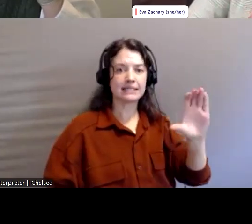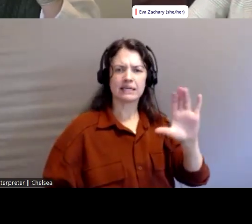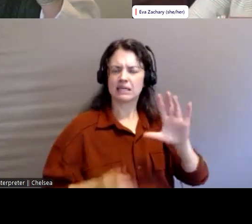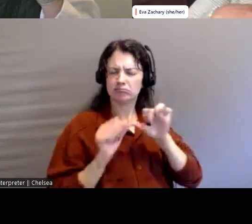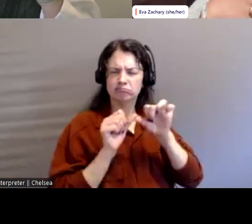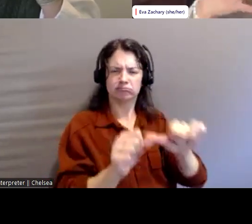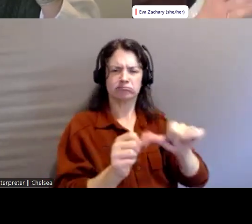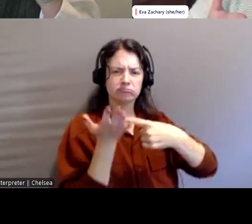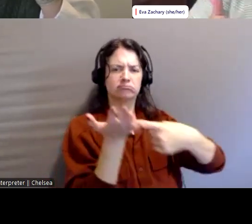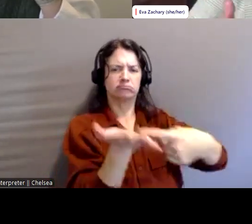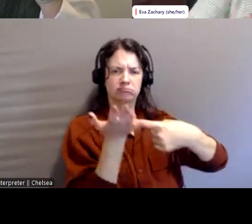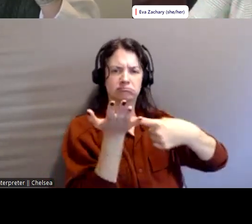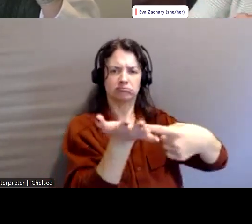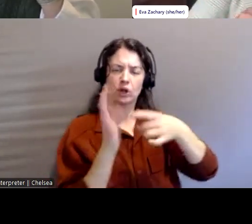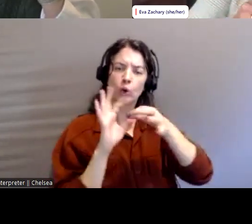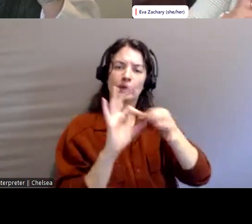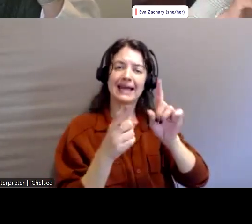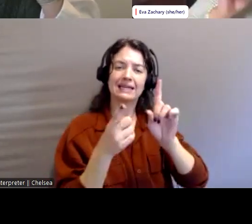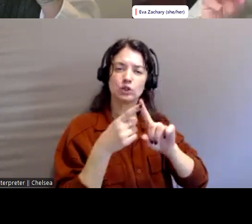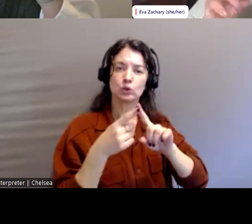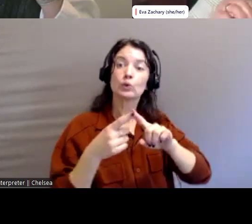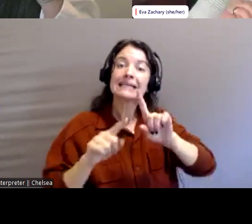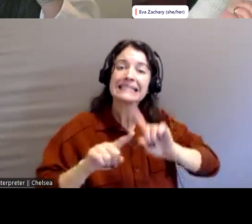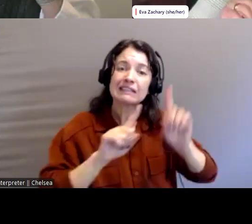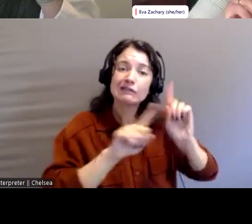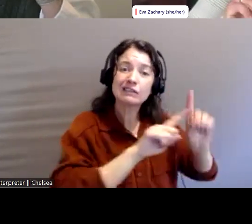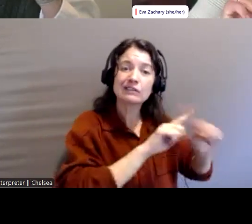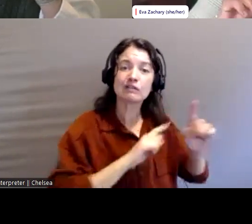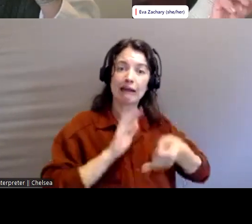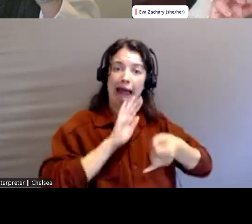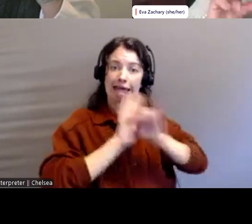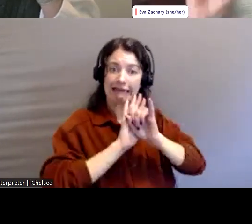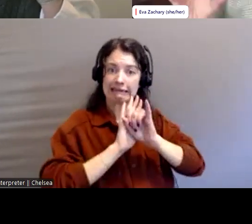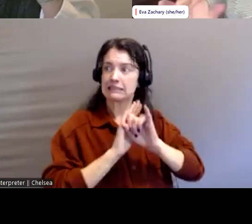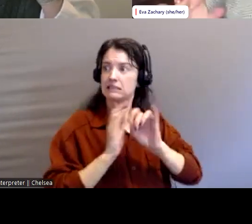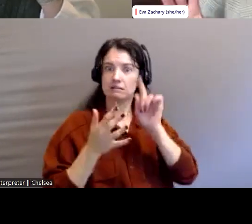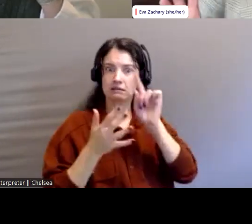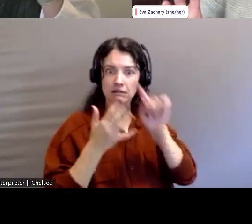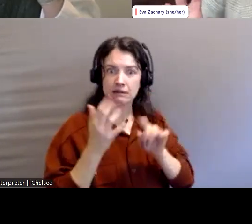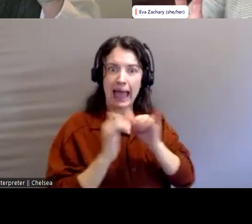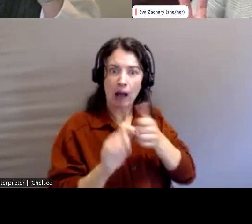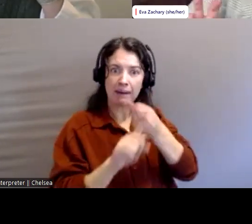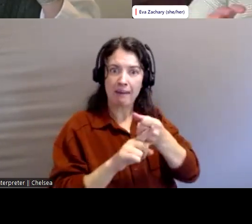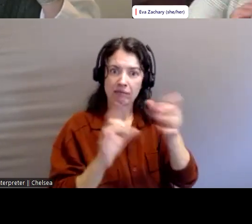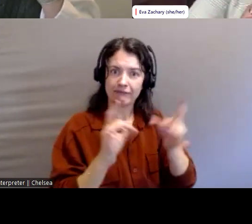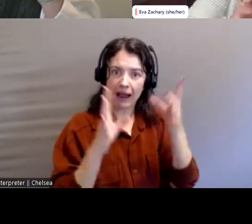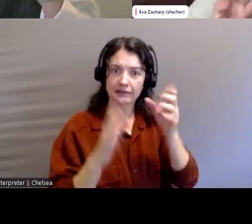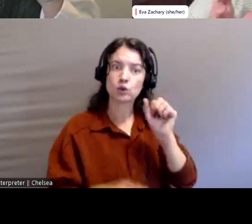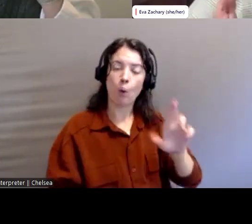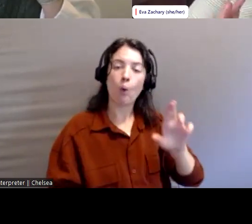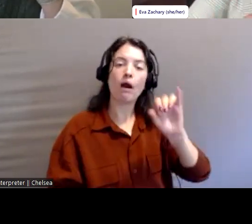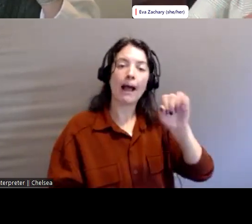conversations about the intersectionality on the specific themes. Really, we're just getting started. These